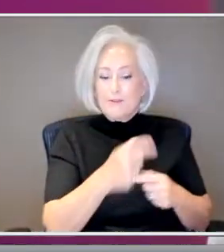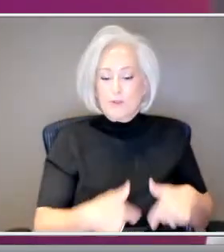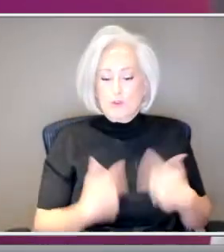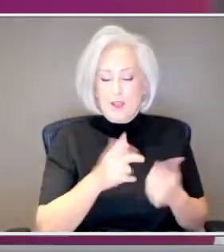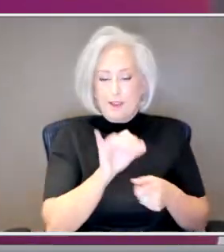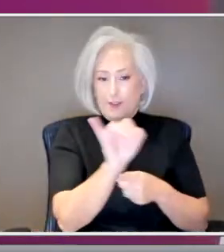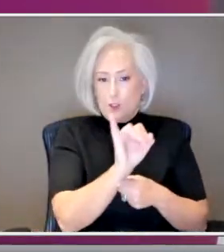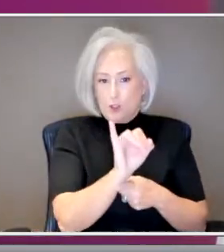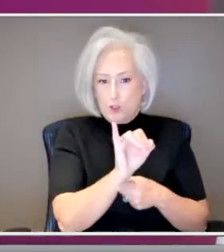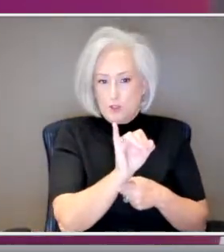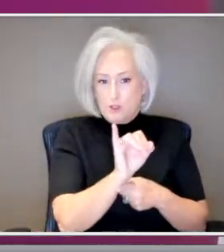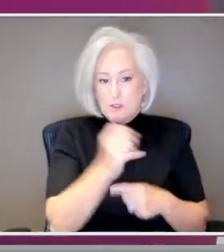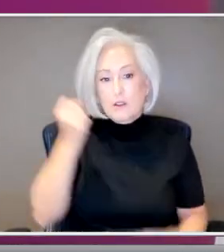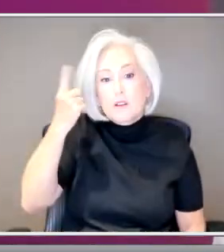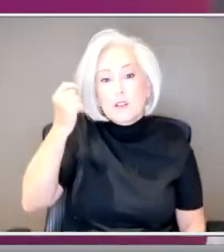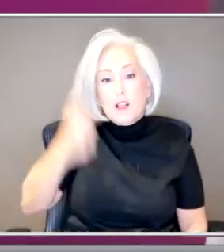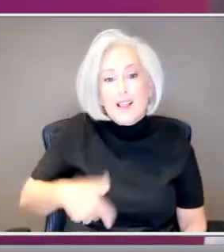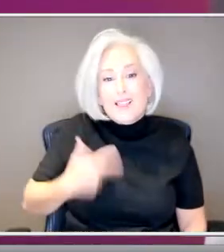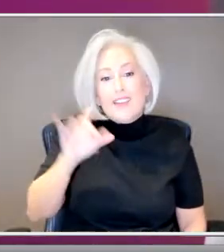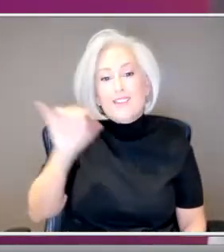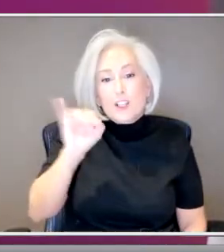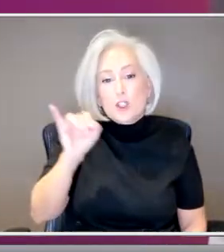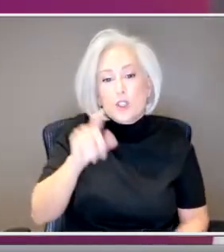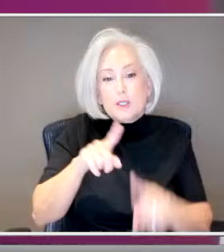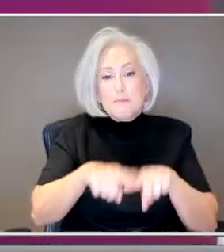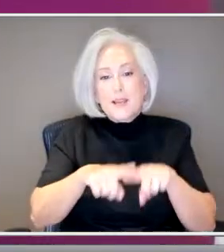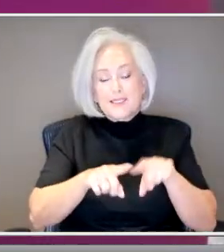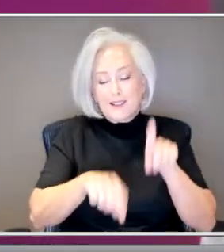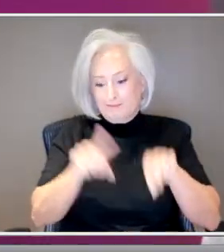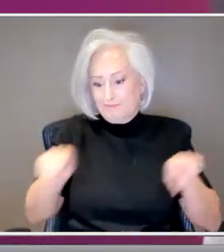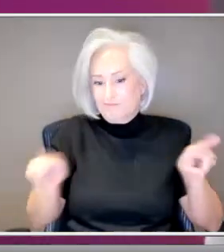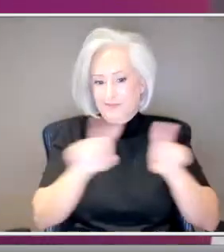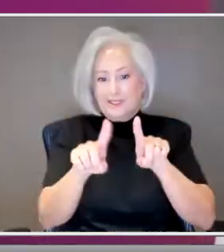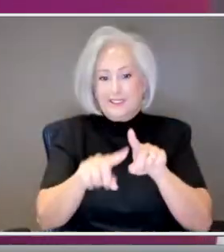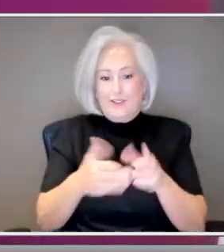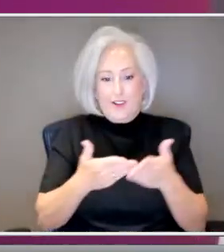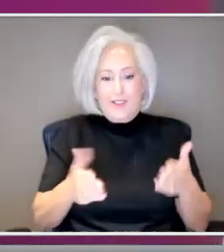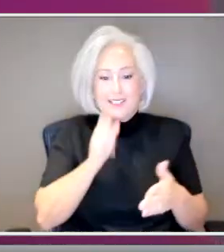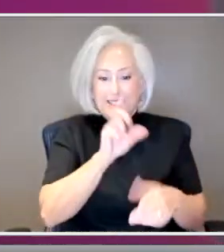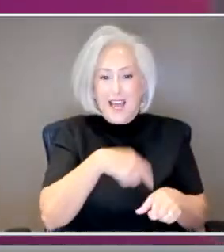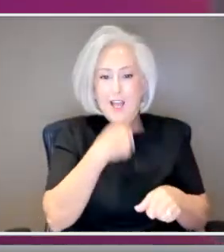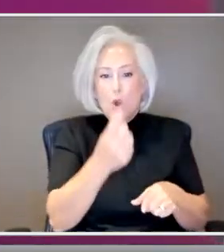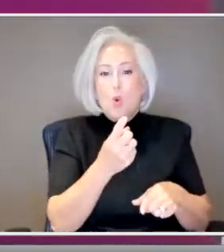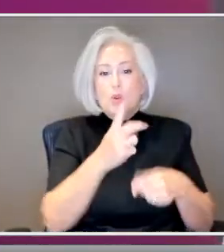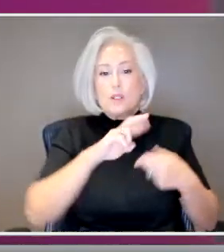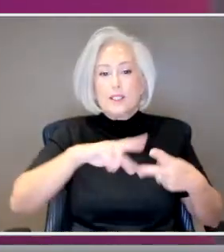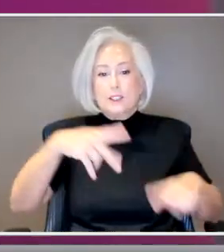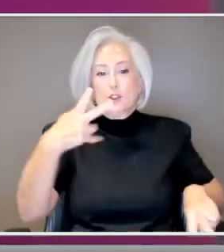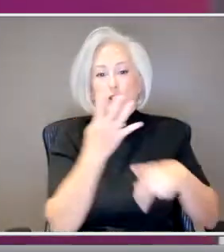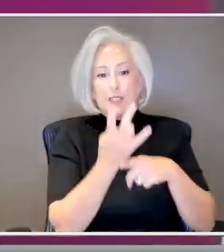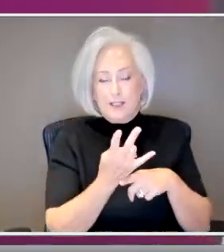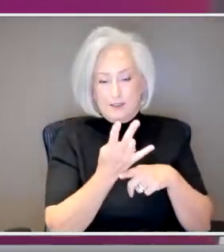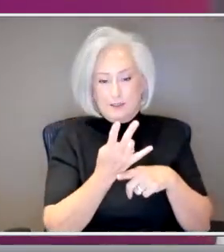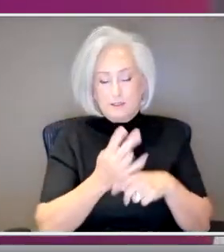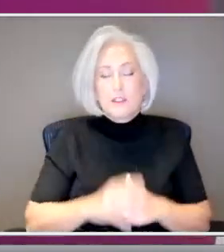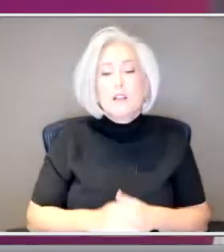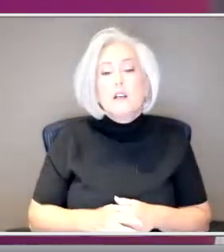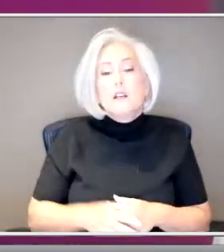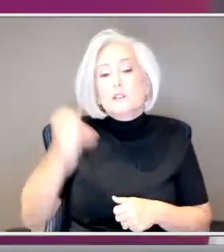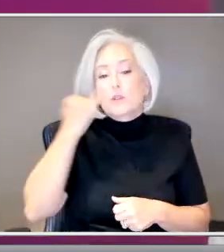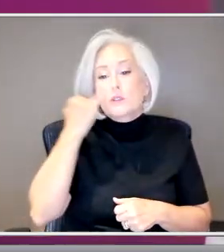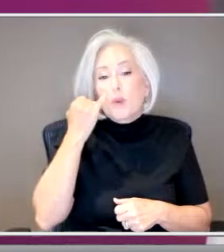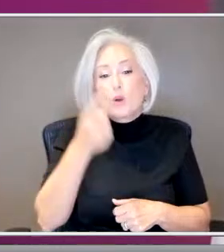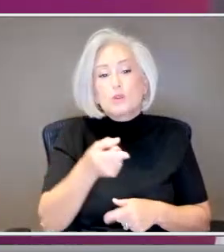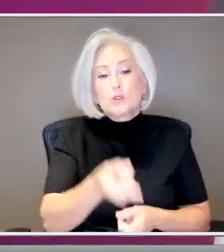life insurance is determined by many factors, not just genetics alone. So if you came in for a session, we would